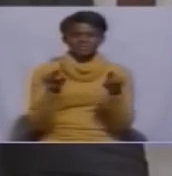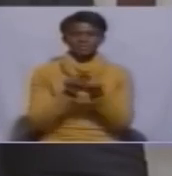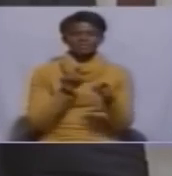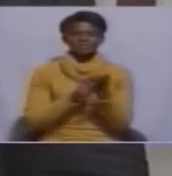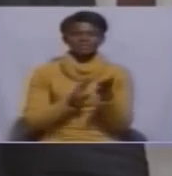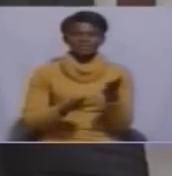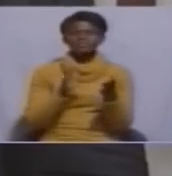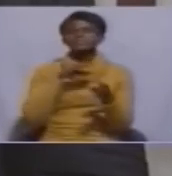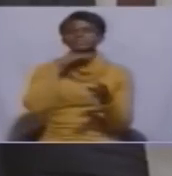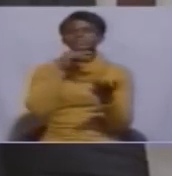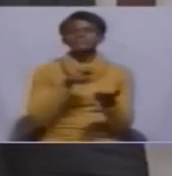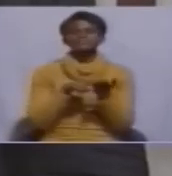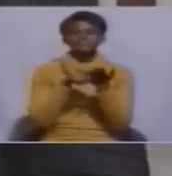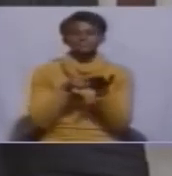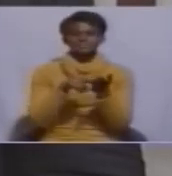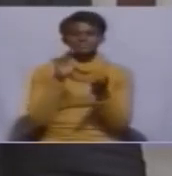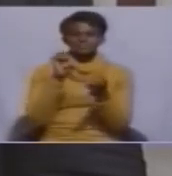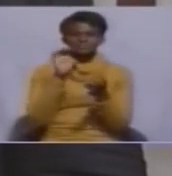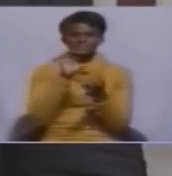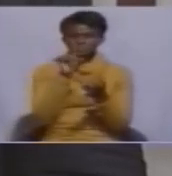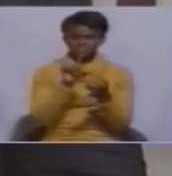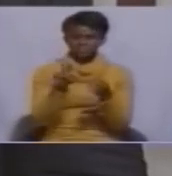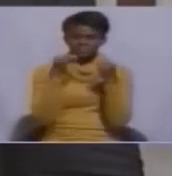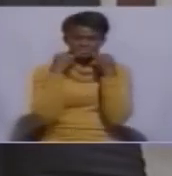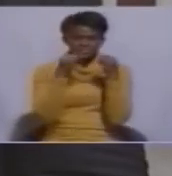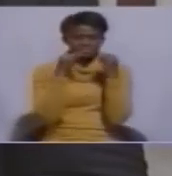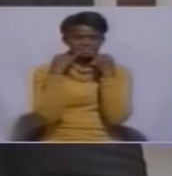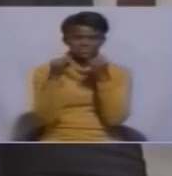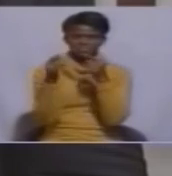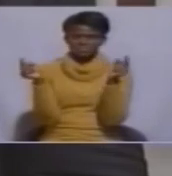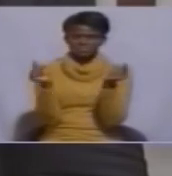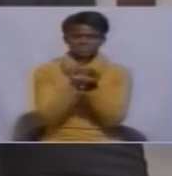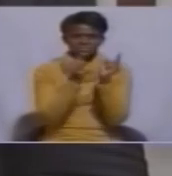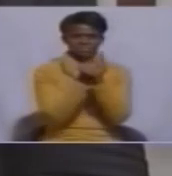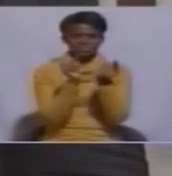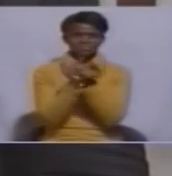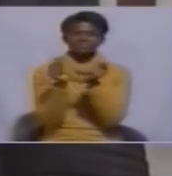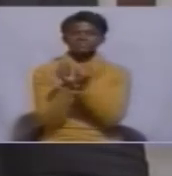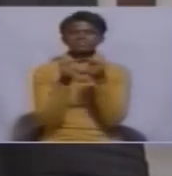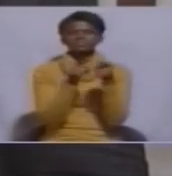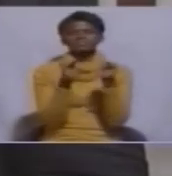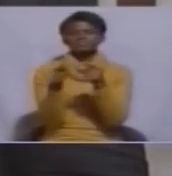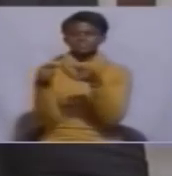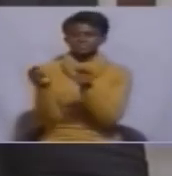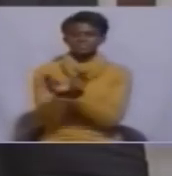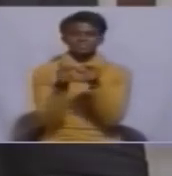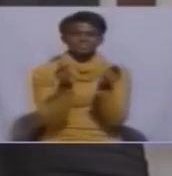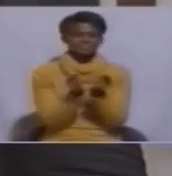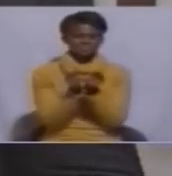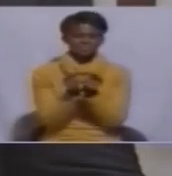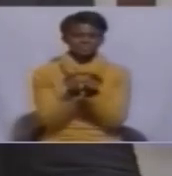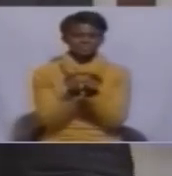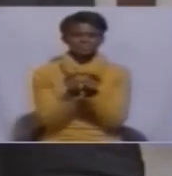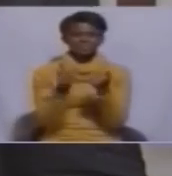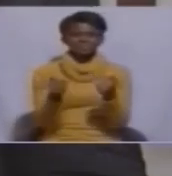sufficient representation to the Electoral Commission, I'm told they met with the stakeholders, the political parties, is it yesterday or the day before yesterday? So